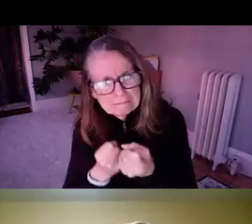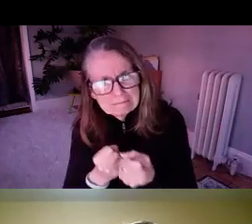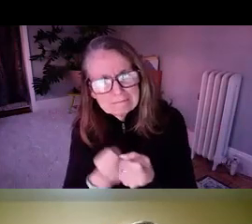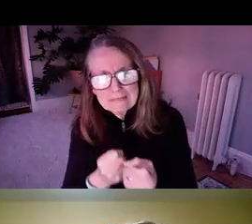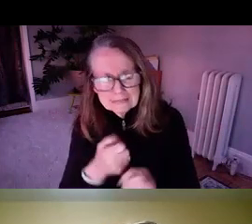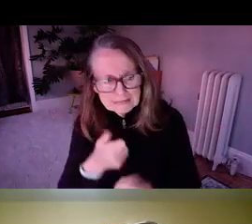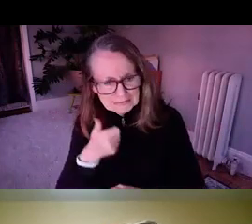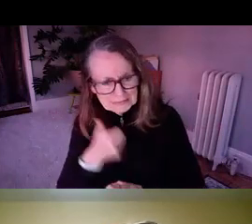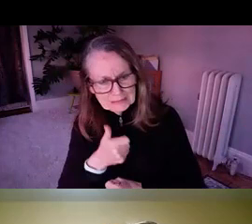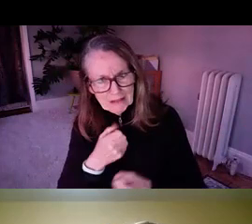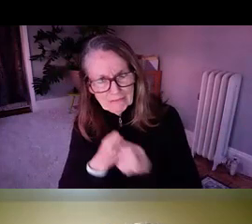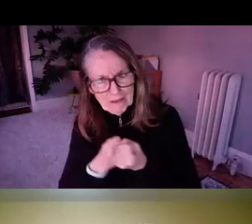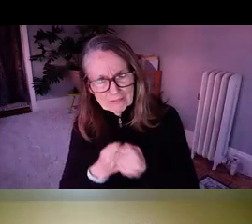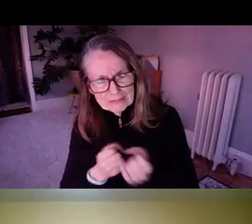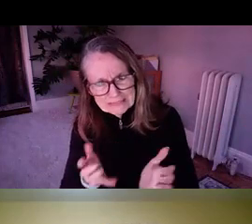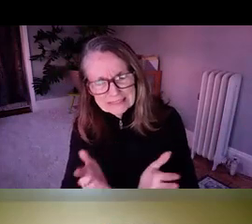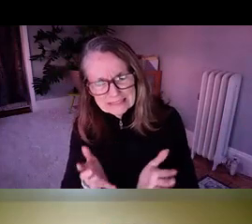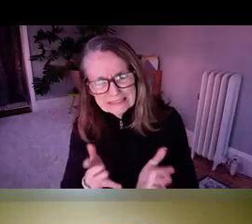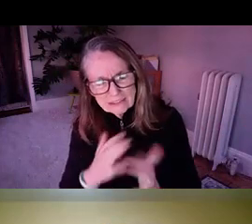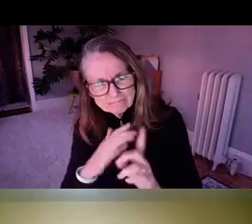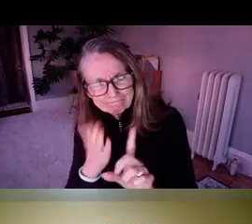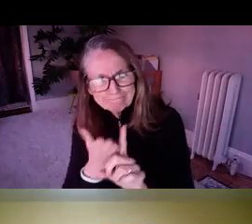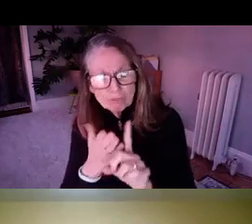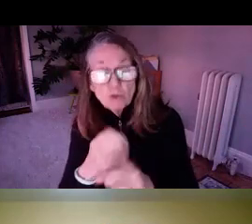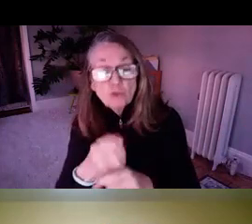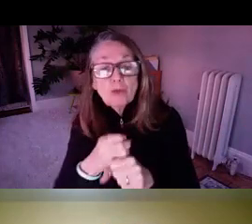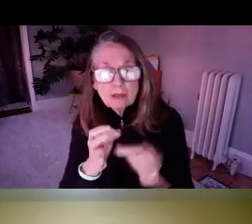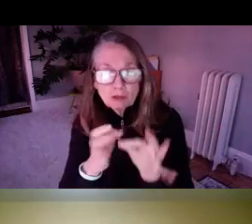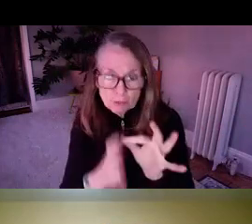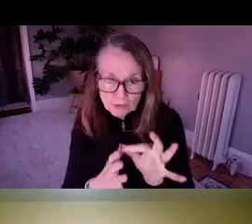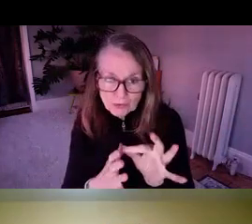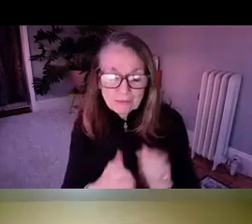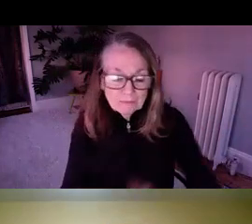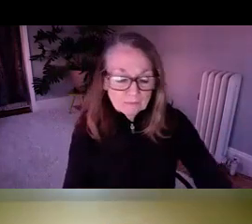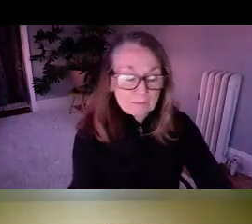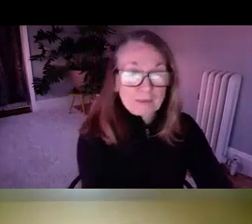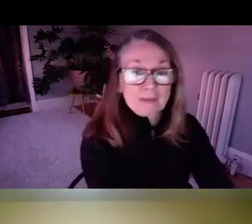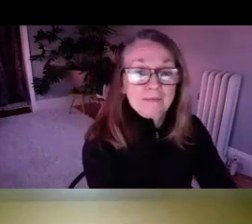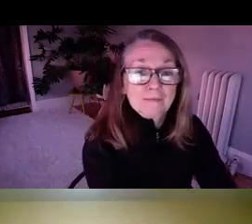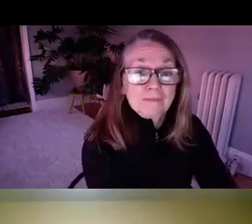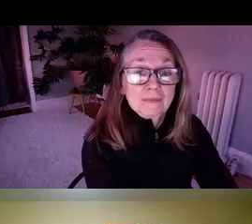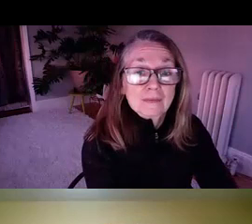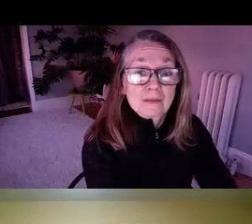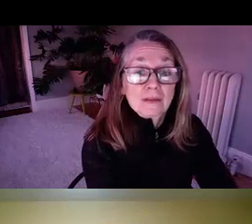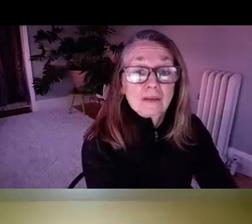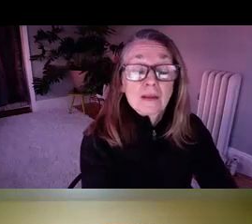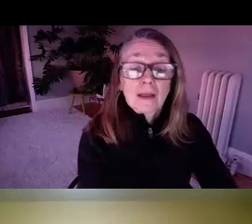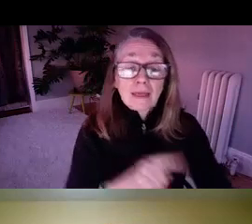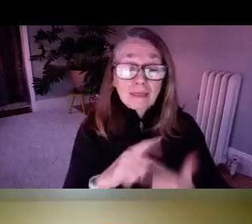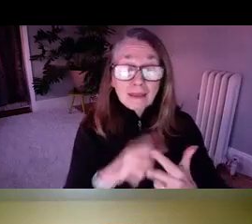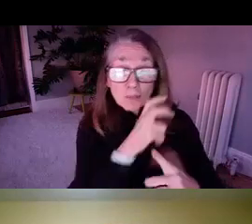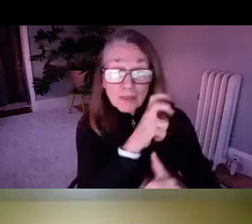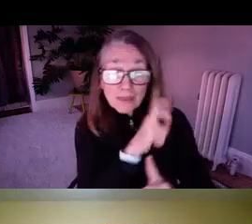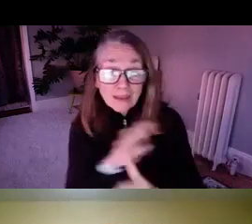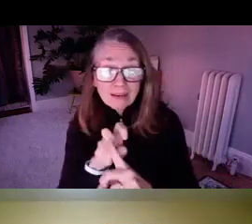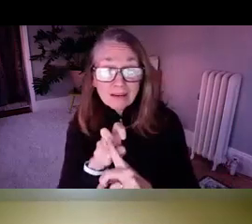that goes into that process of trying to get an interpreter. And then once they move on to a hospital or a specialist